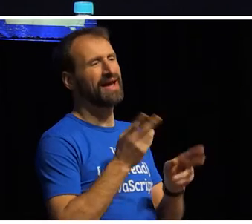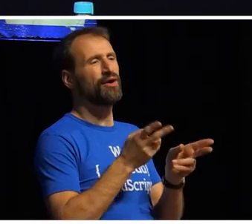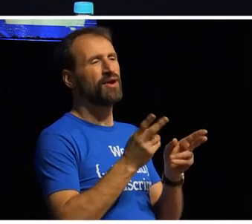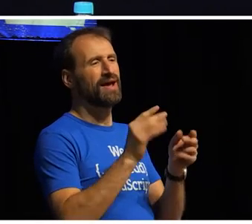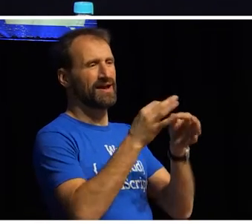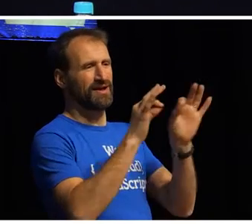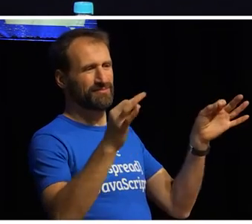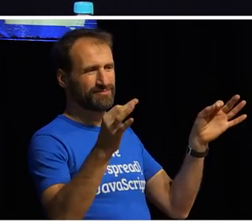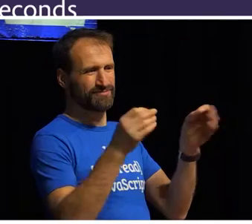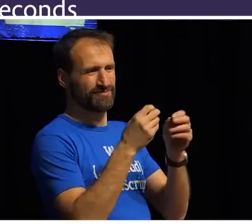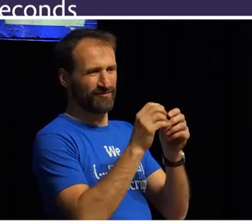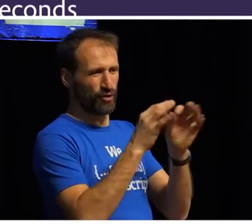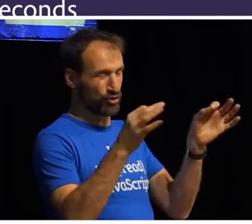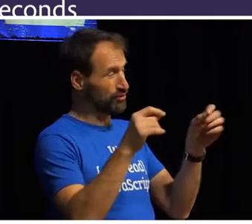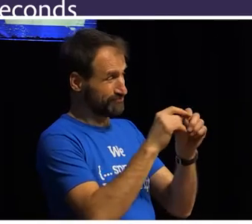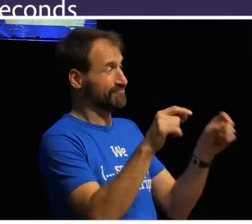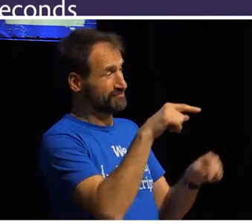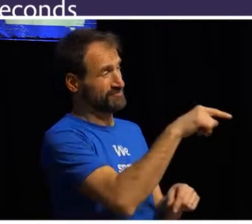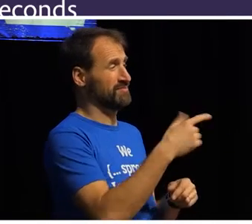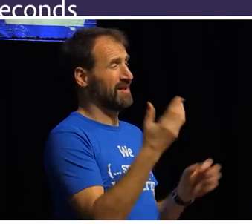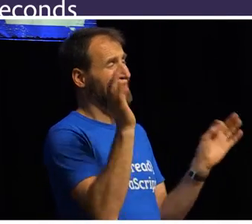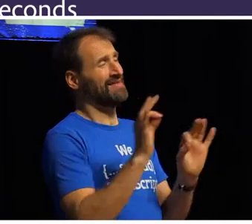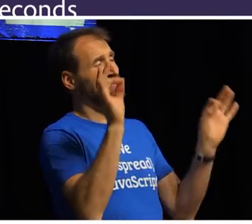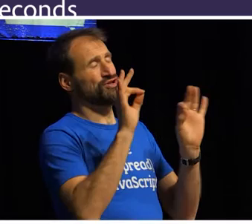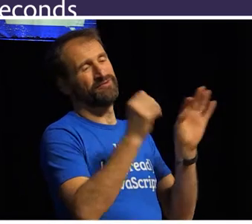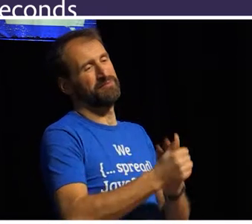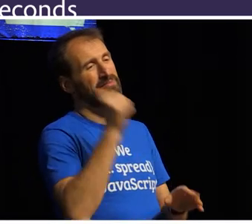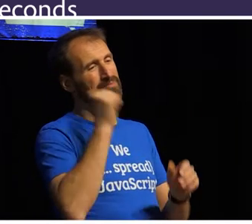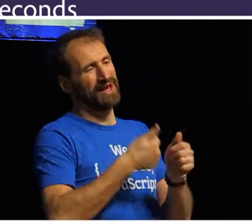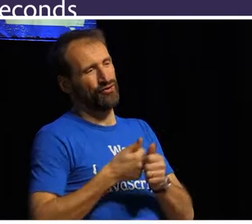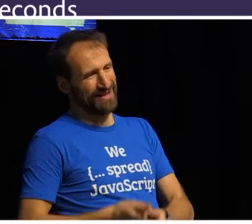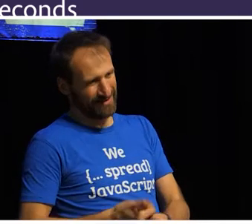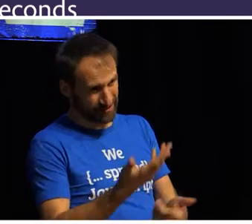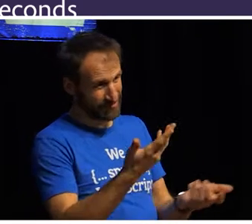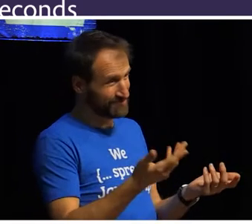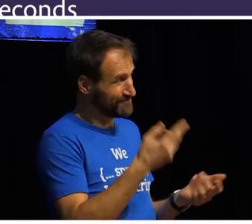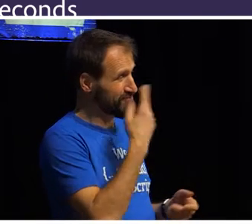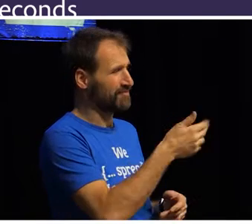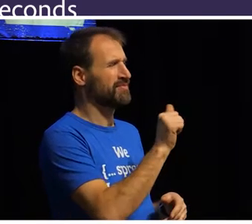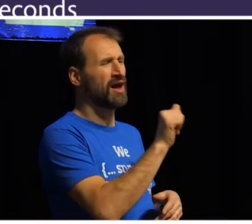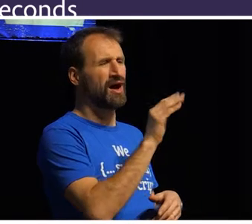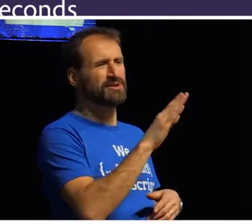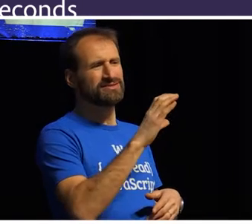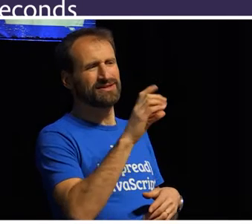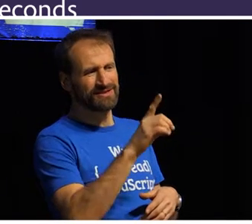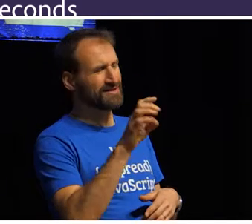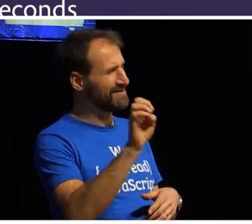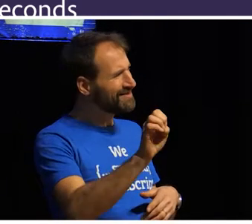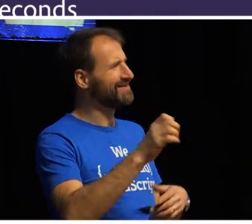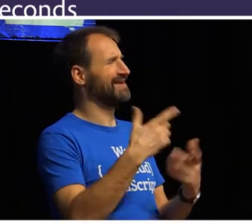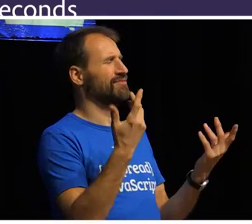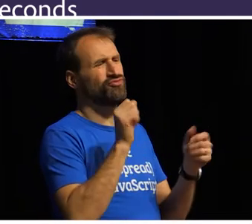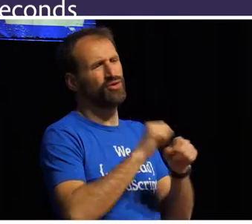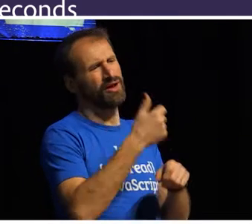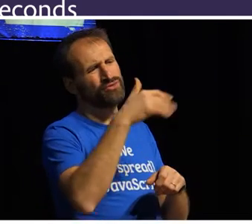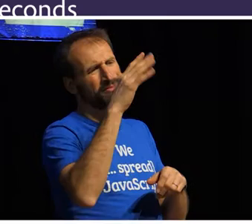catastrophic backtracking so you look at this regular expression and it's it seems pretty simple right it's just of ABCDE and you can have like more of the C